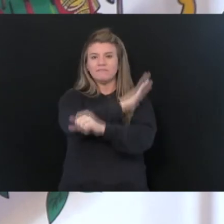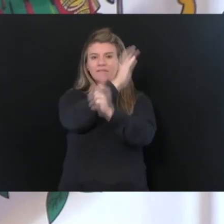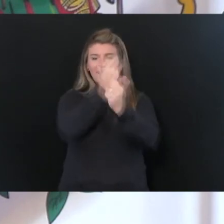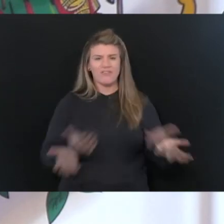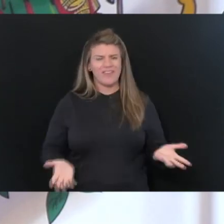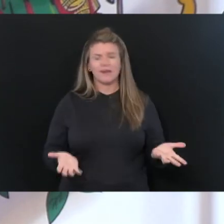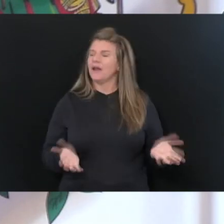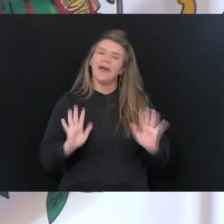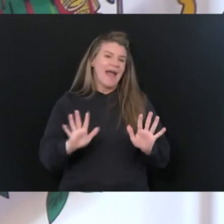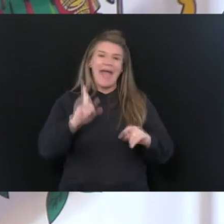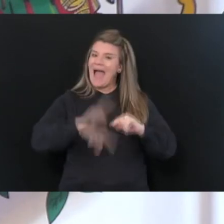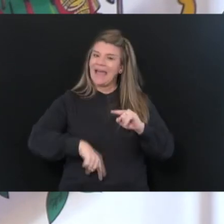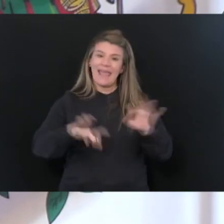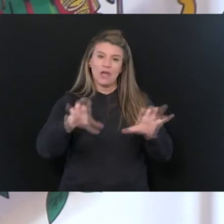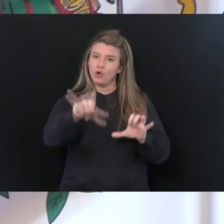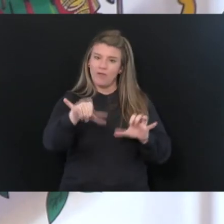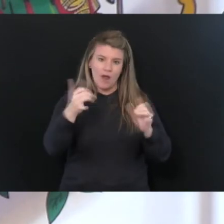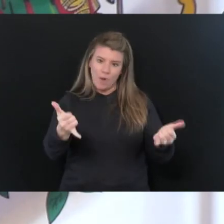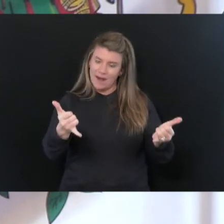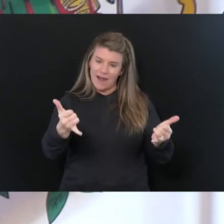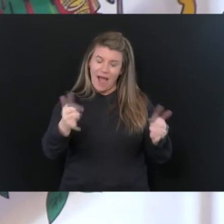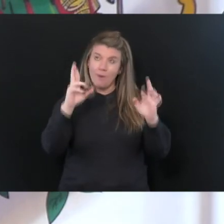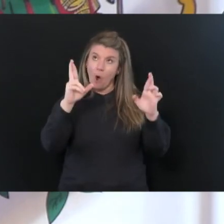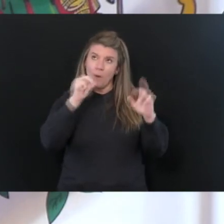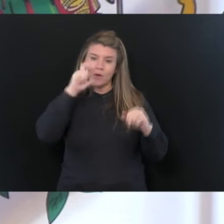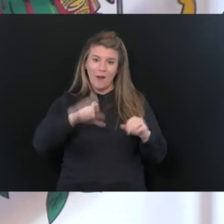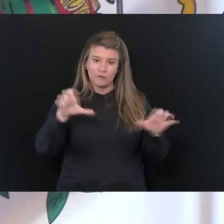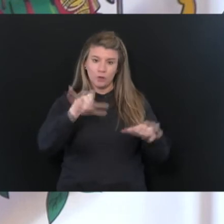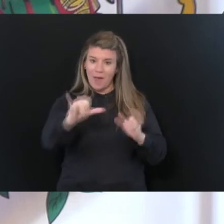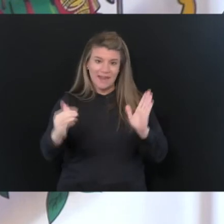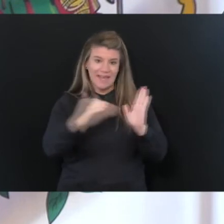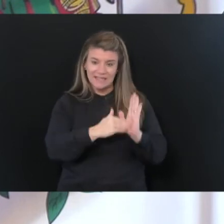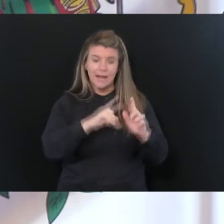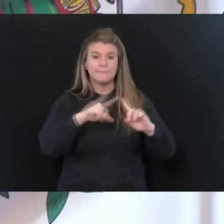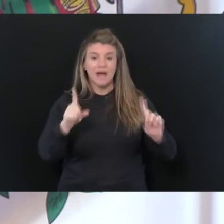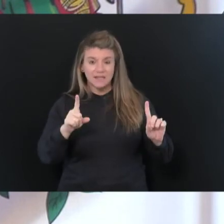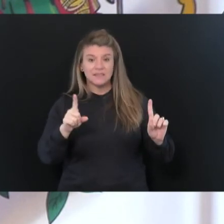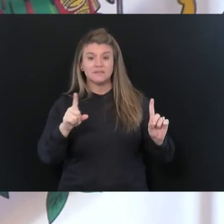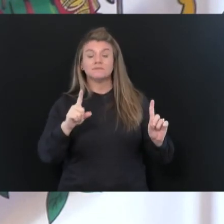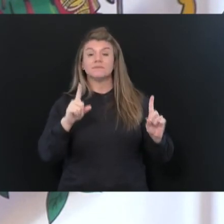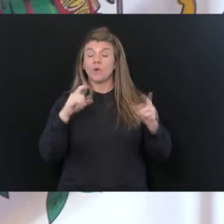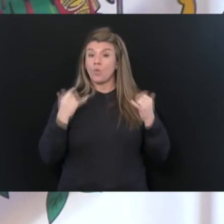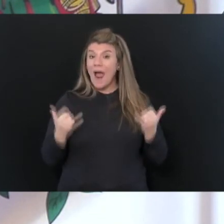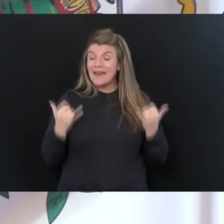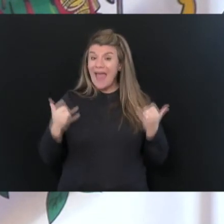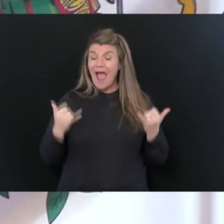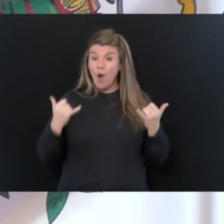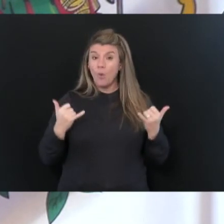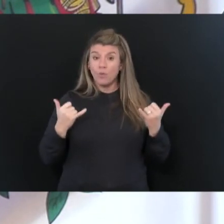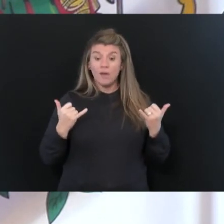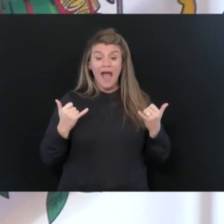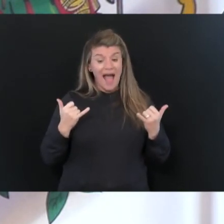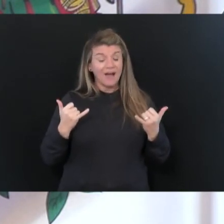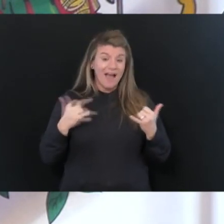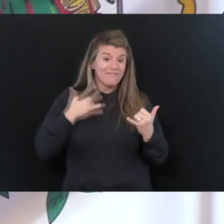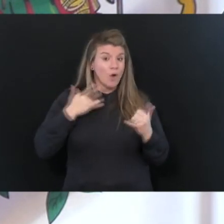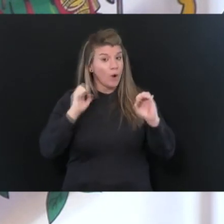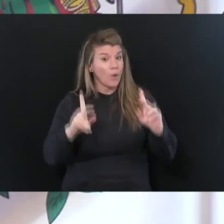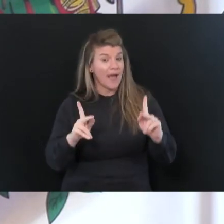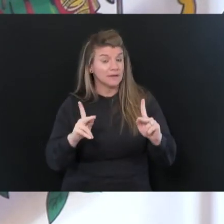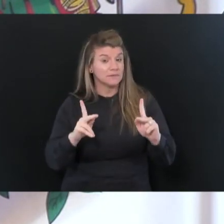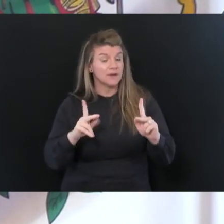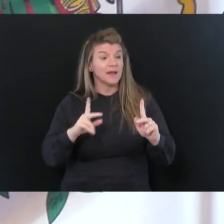course you're not going to do that. At least we hope and pray we're not going to have to do that. But right now, I think we're okay.